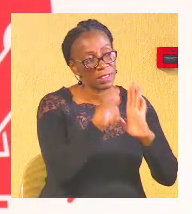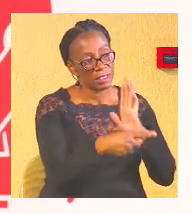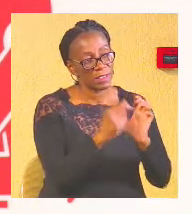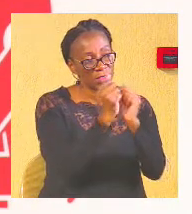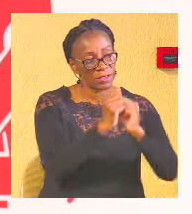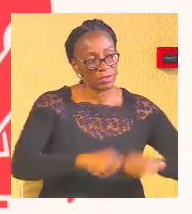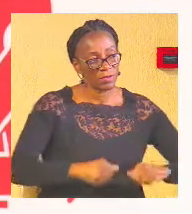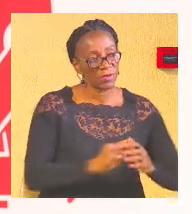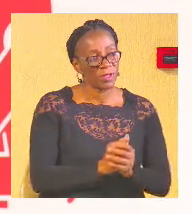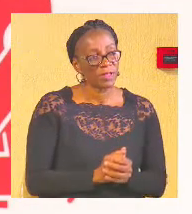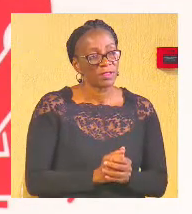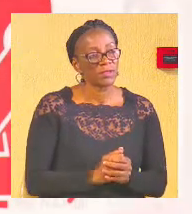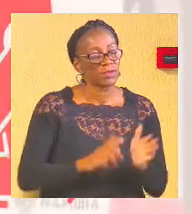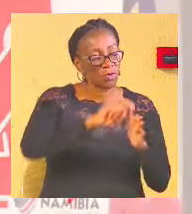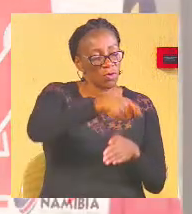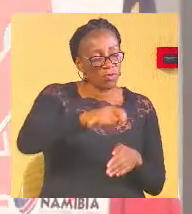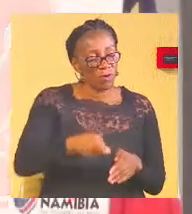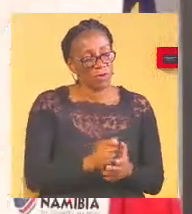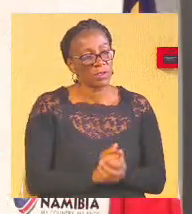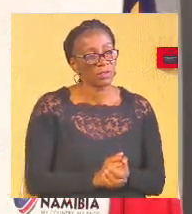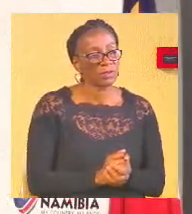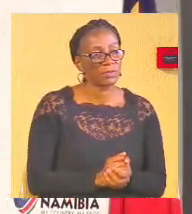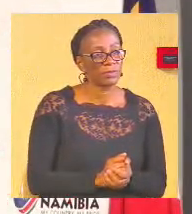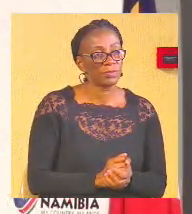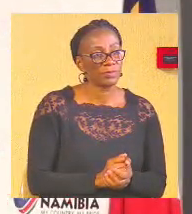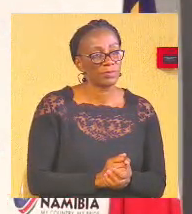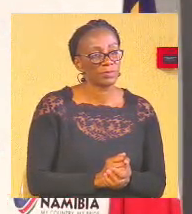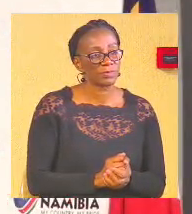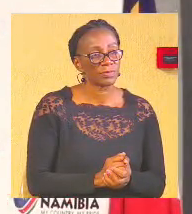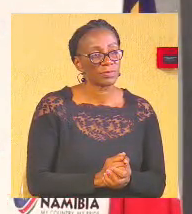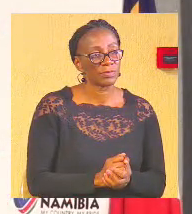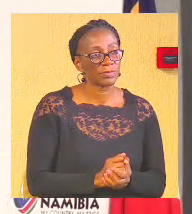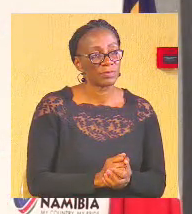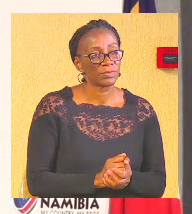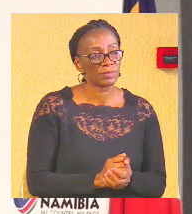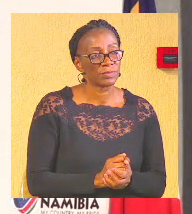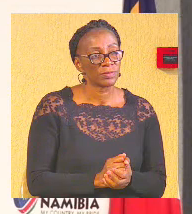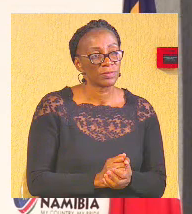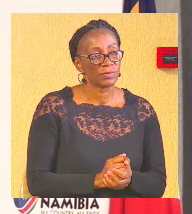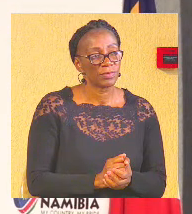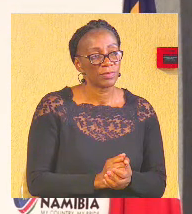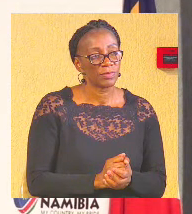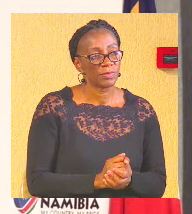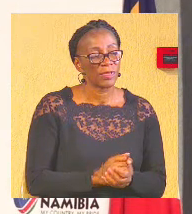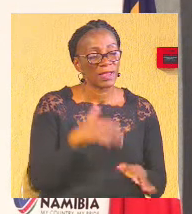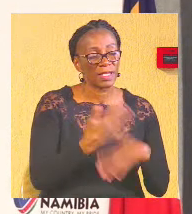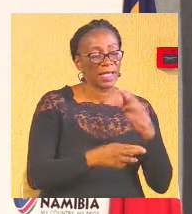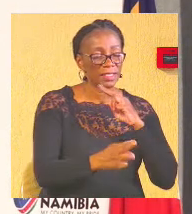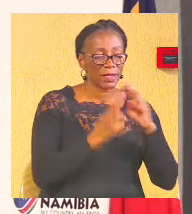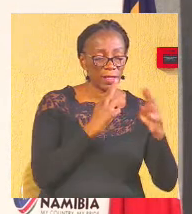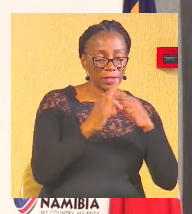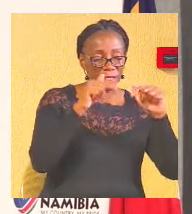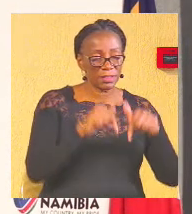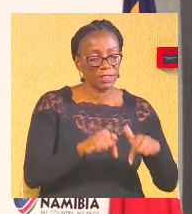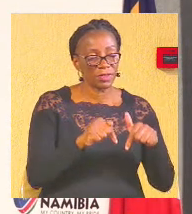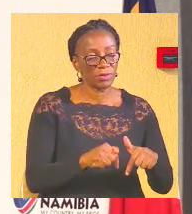regulations. Thank you. Thank you very much. Yes, Namibia, that's all what we have today, as we were